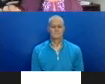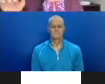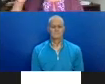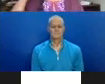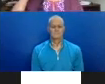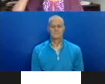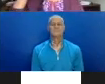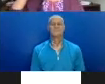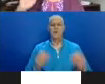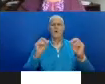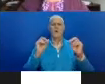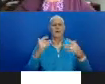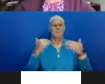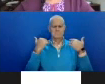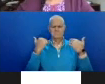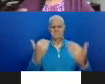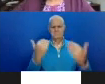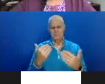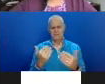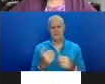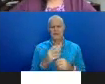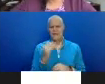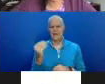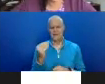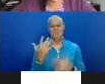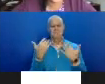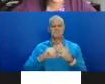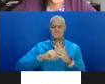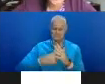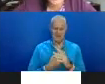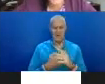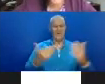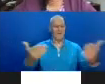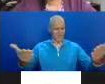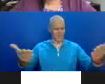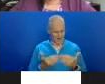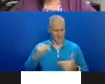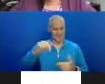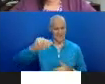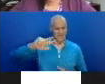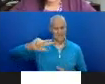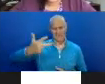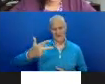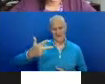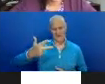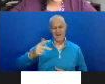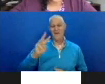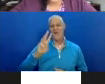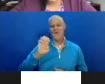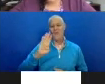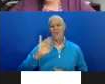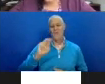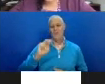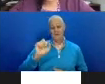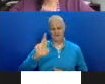Okay, we're going to go ahead and get started. So welcome to our third webinar of the Fundamentals of Restorative